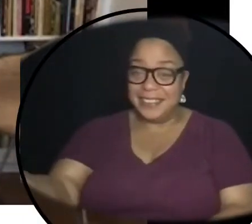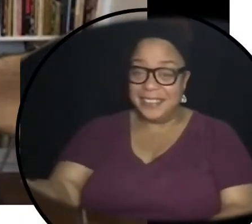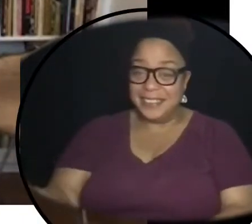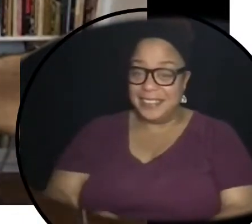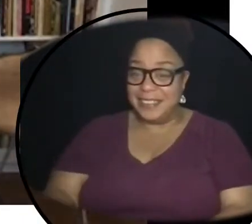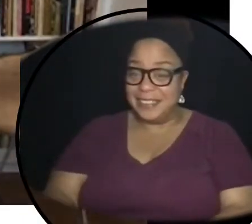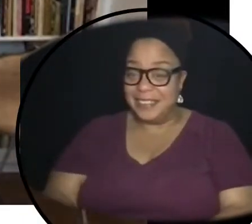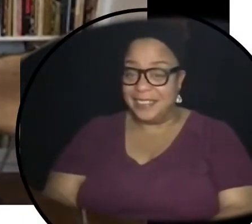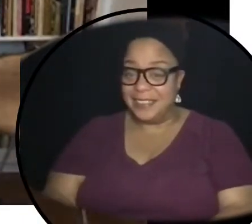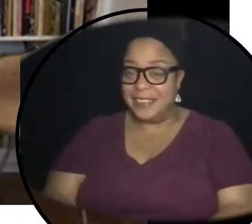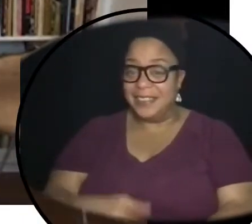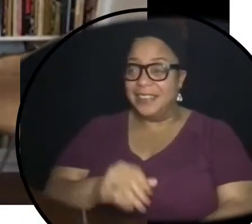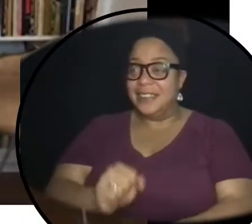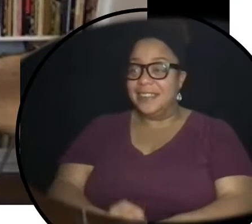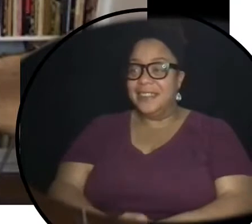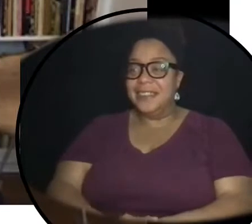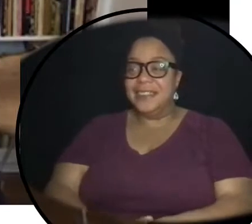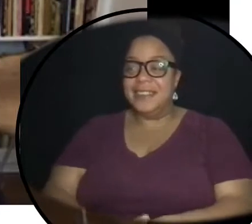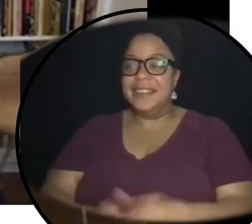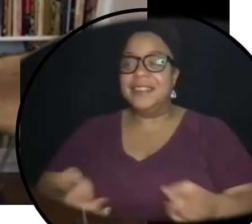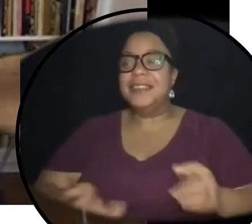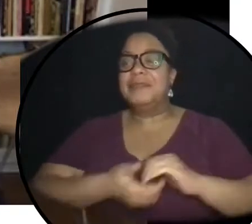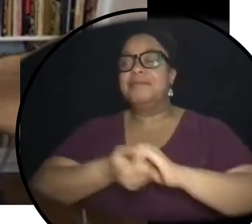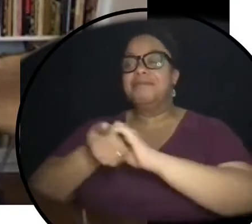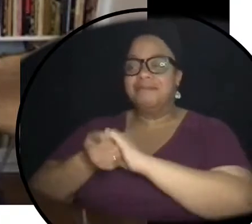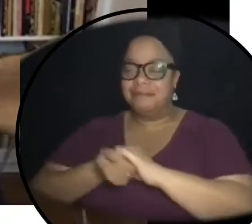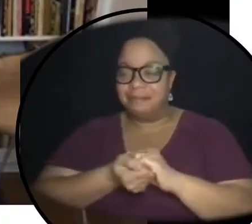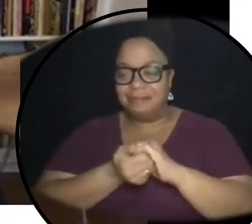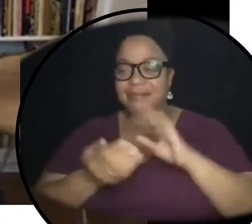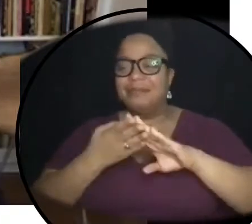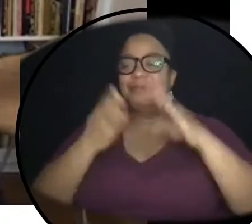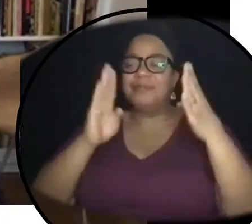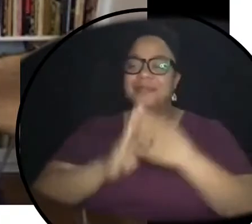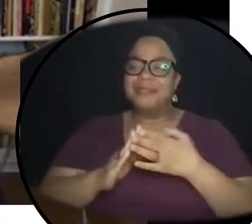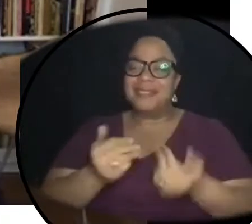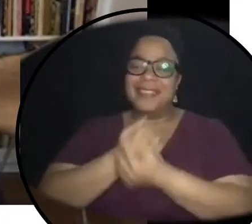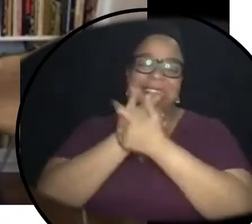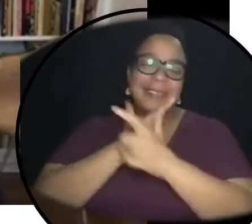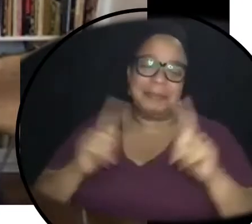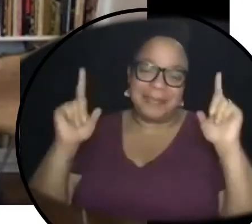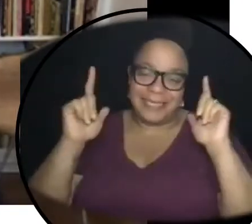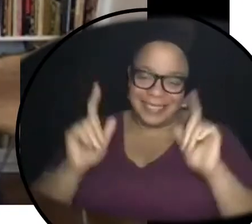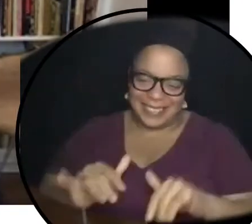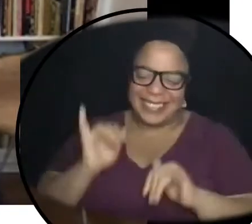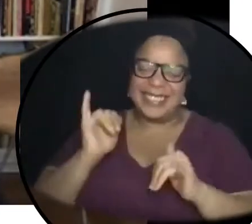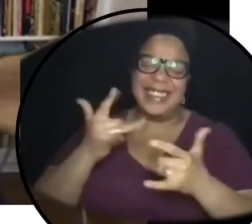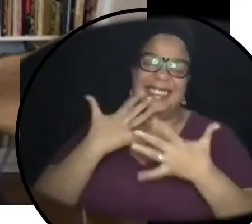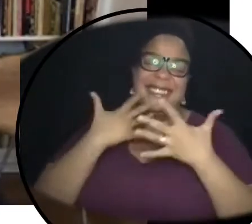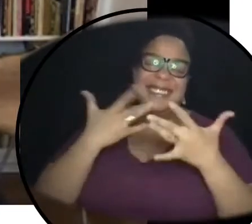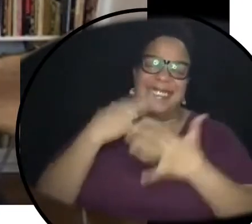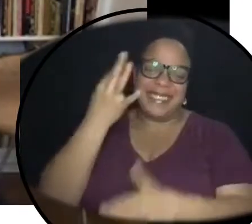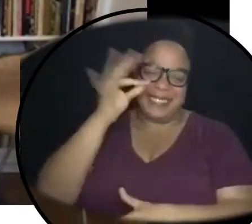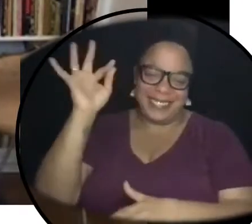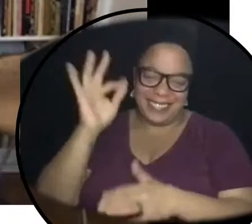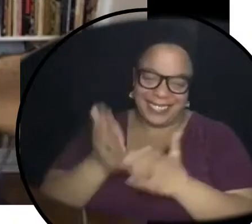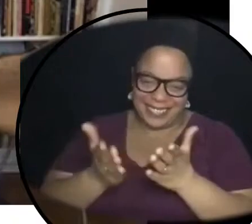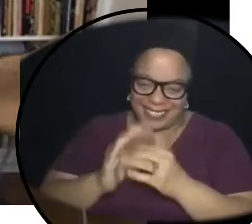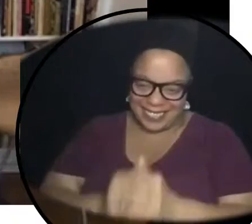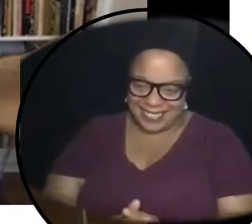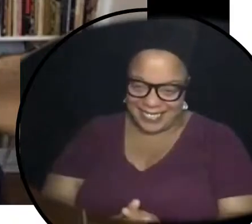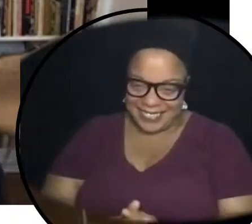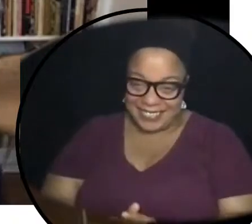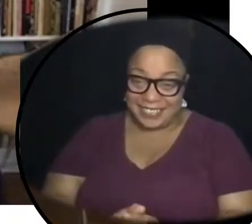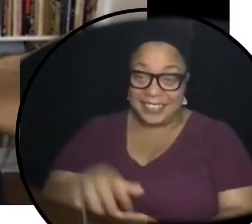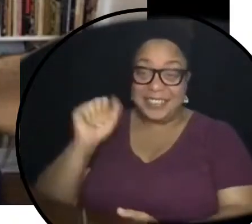some women from Martinique warned me that I might be mistaken as Algerian by the